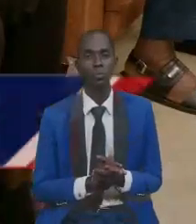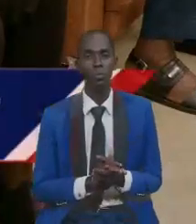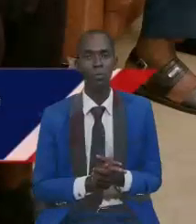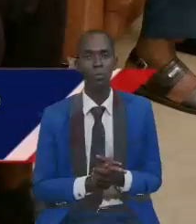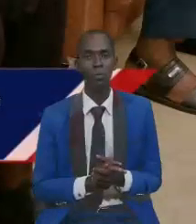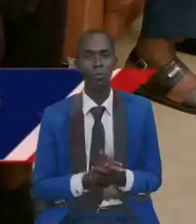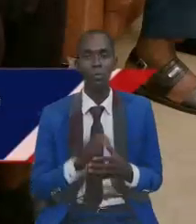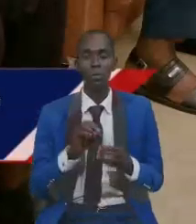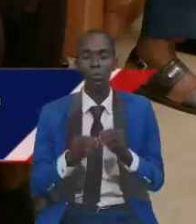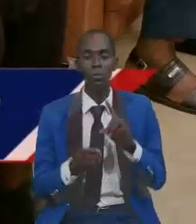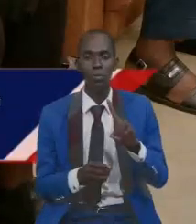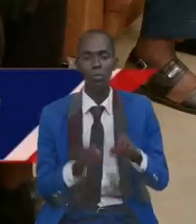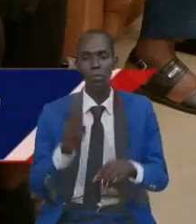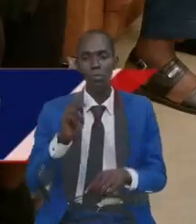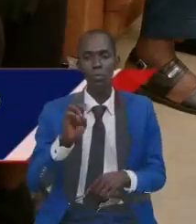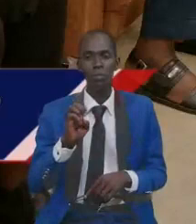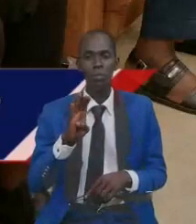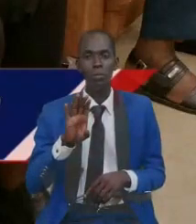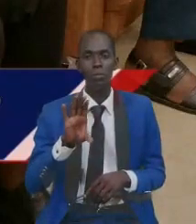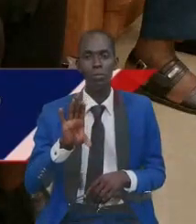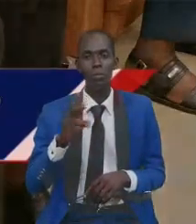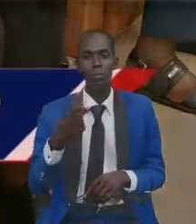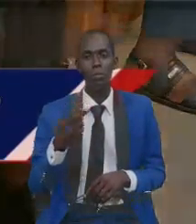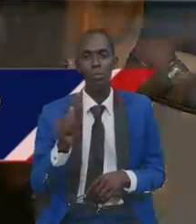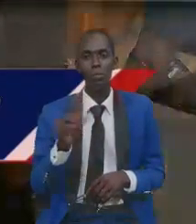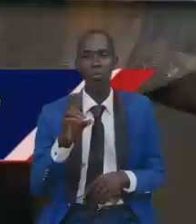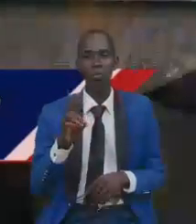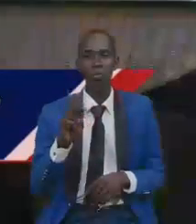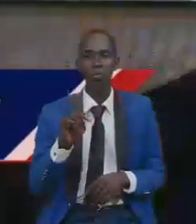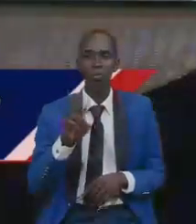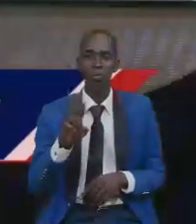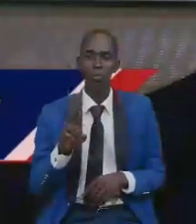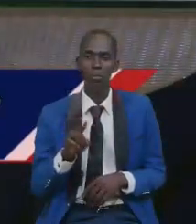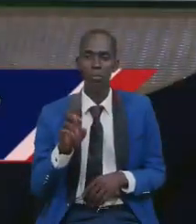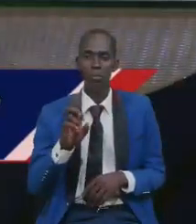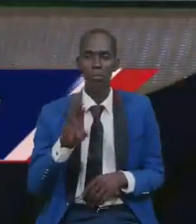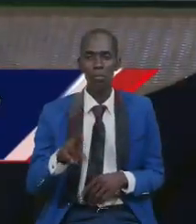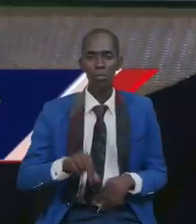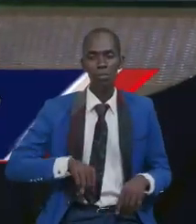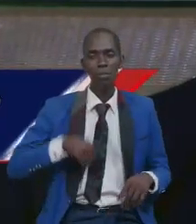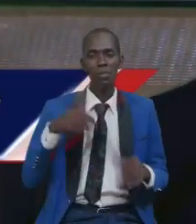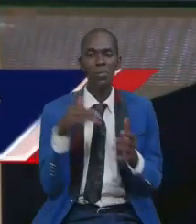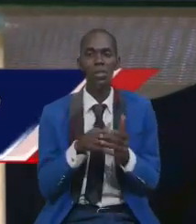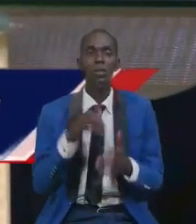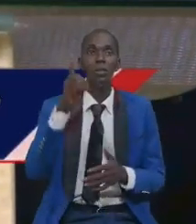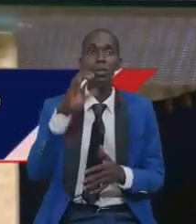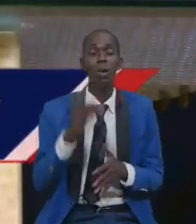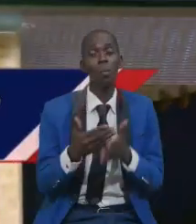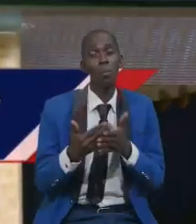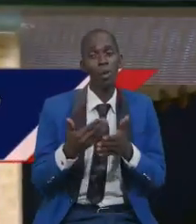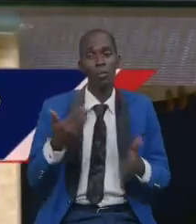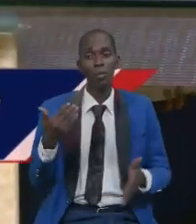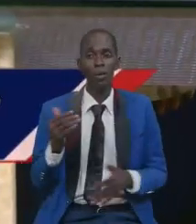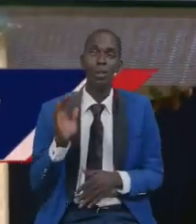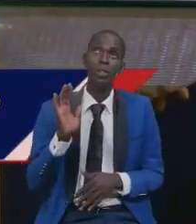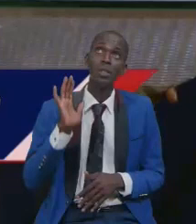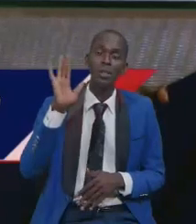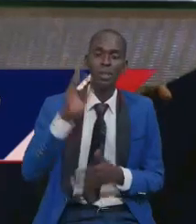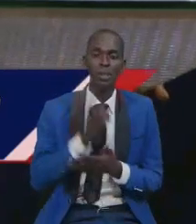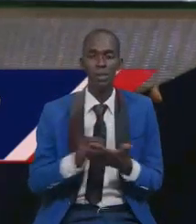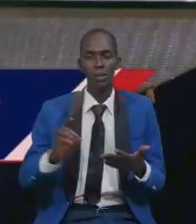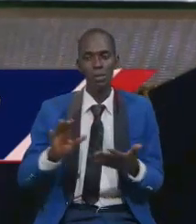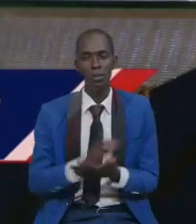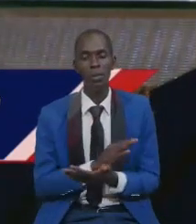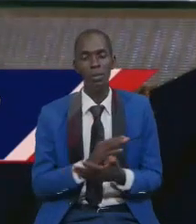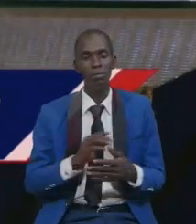Nebuchadnezzar's pride against the God, against the God of heaven before his divine